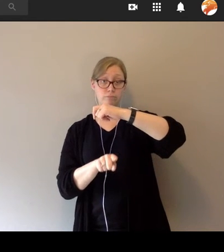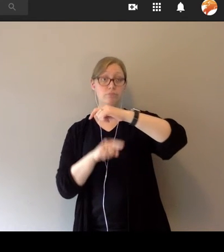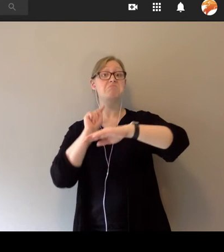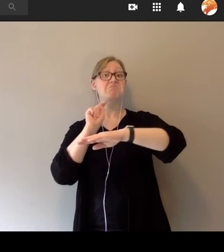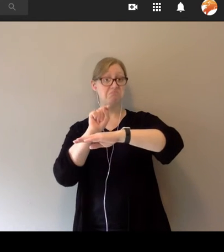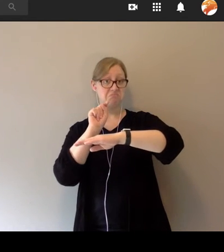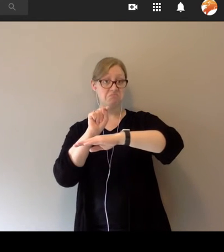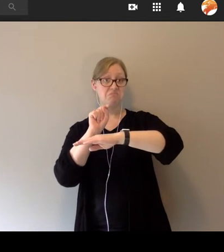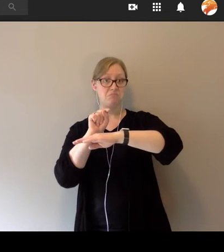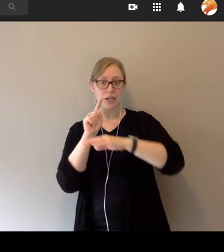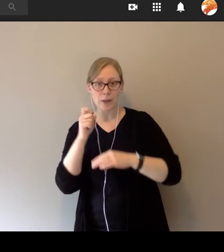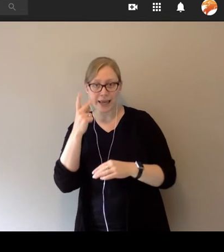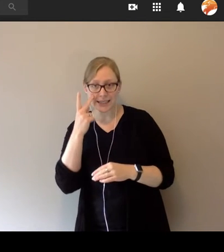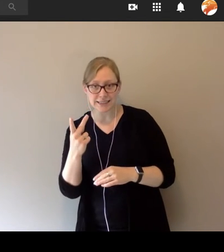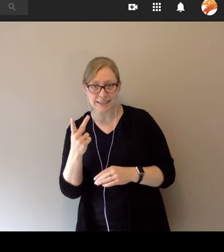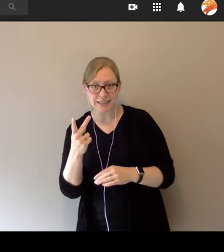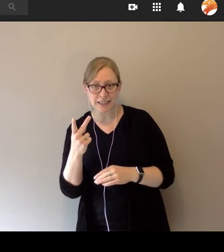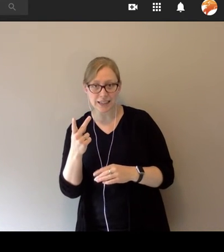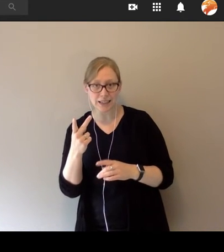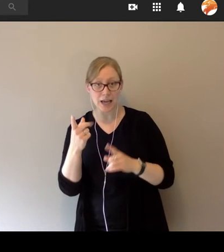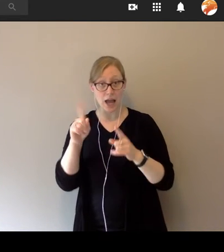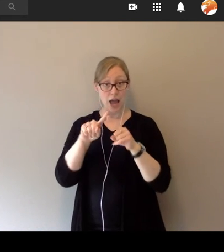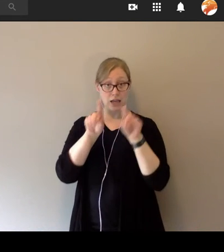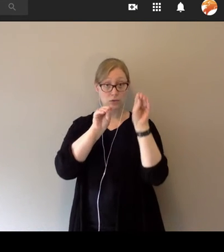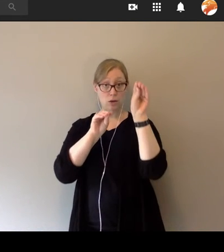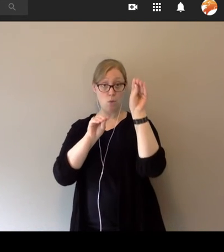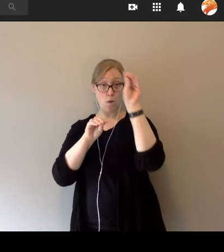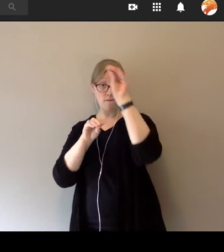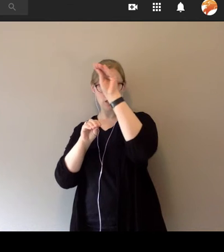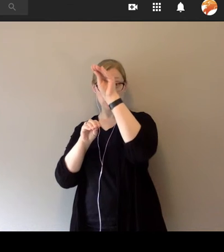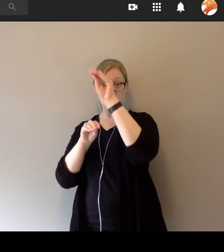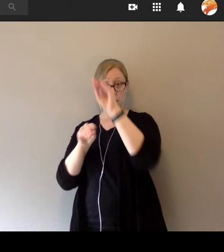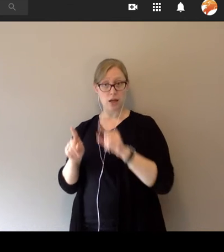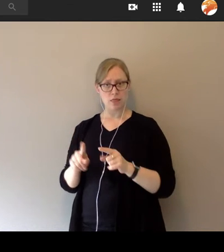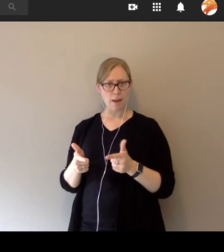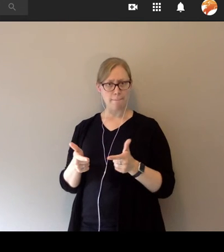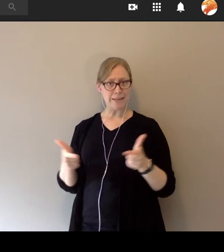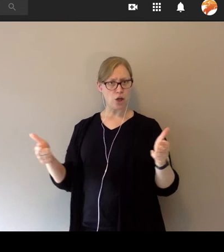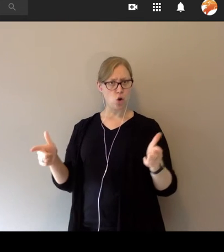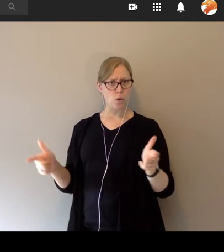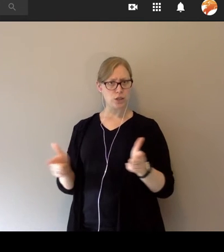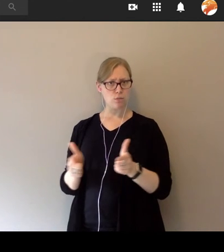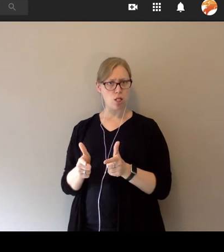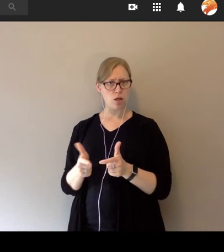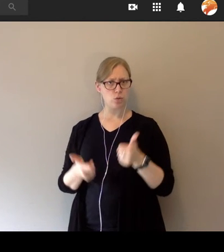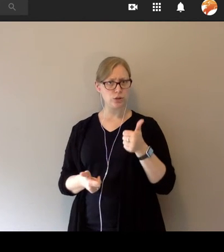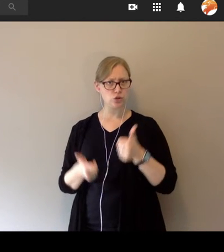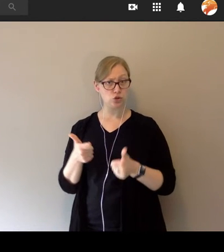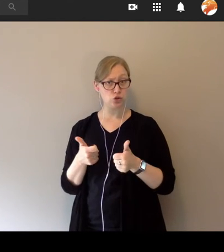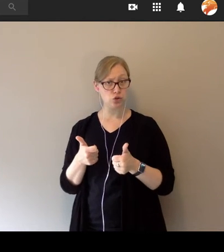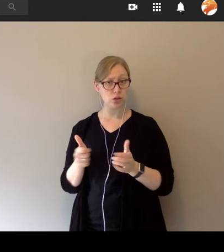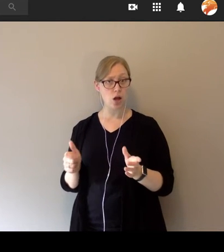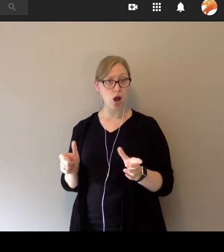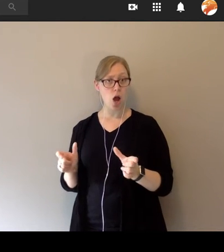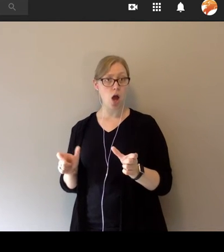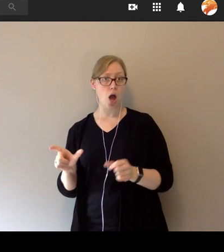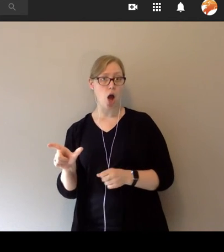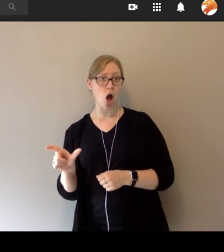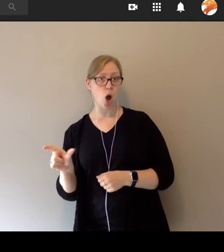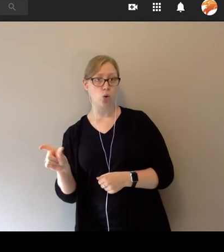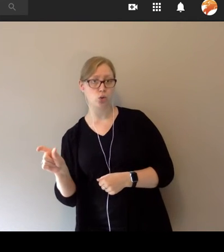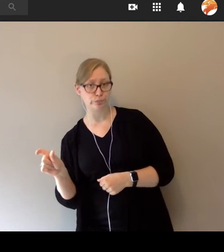side, you can see that as this point B moved, did the adjacent side get larger or smaller? And it looks like it got smaller. And